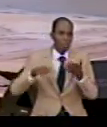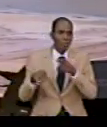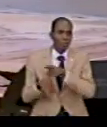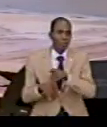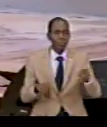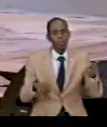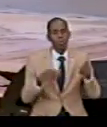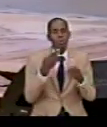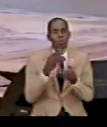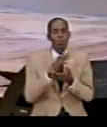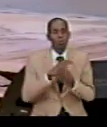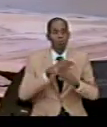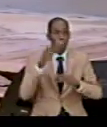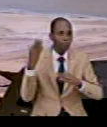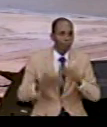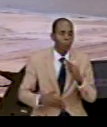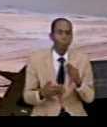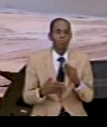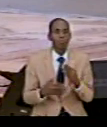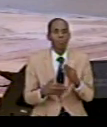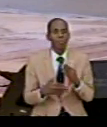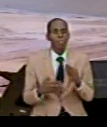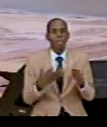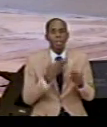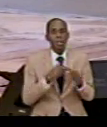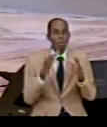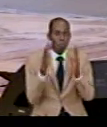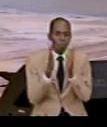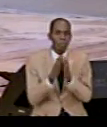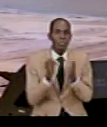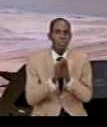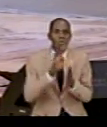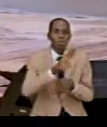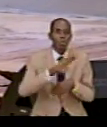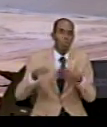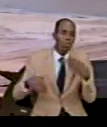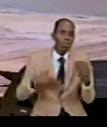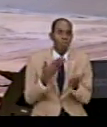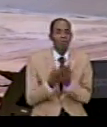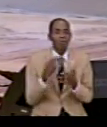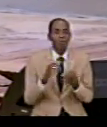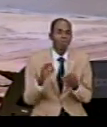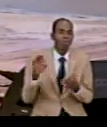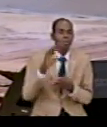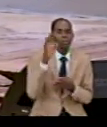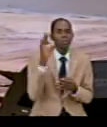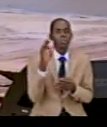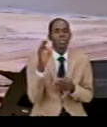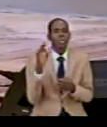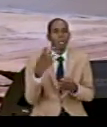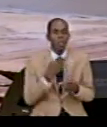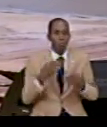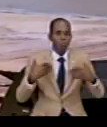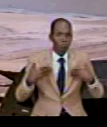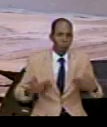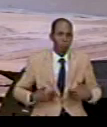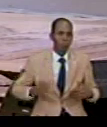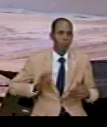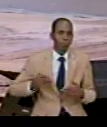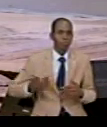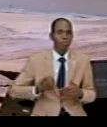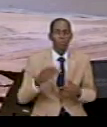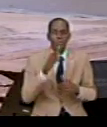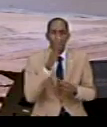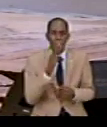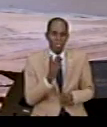wholly. And I pray, God, your whole spirit and soul and body be